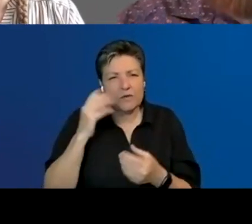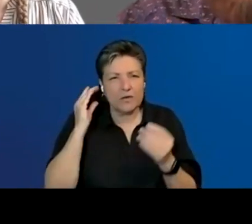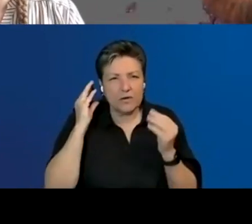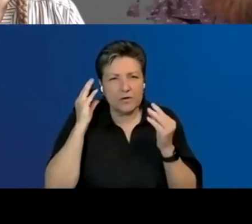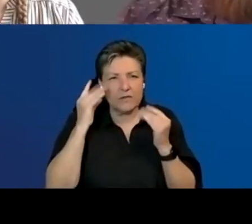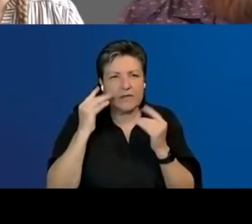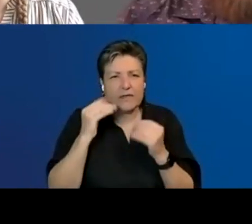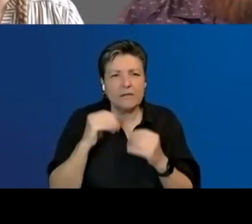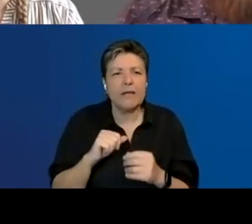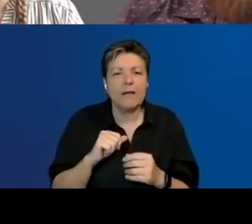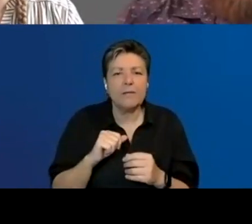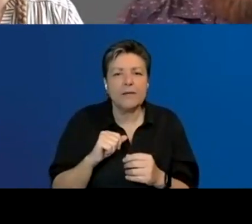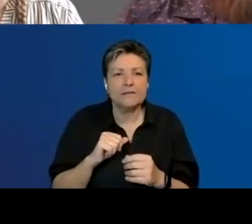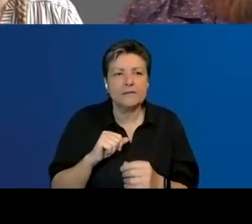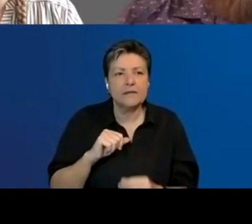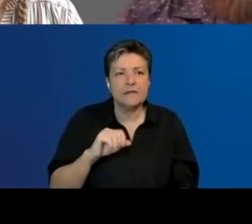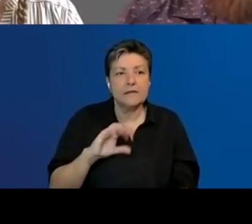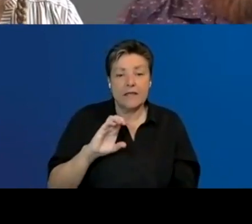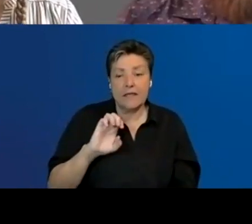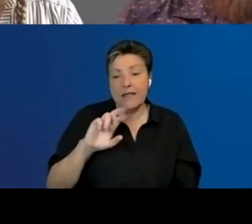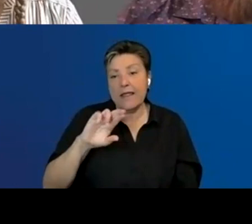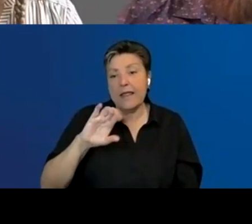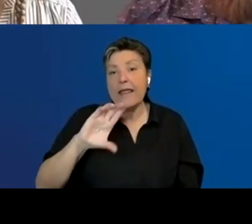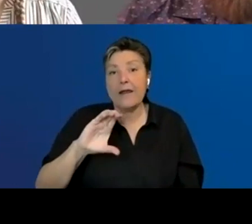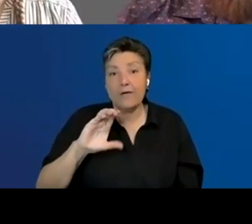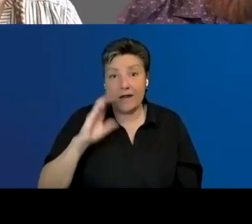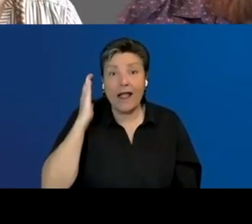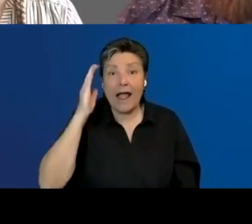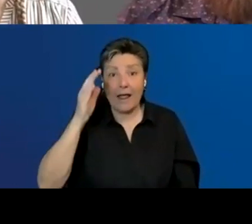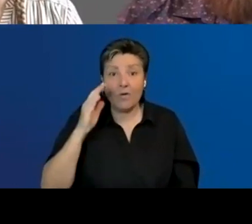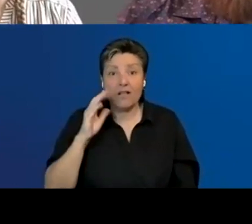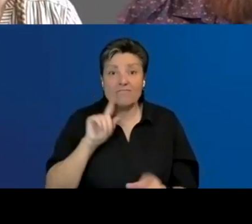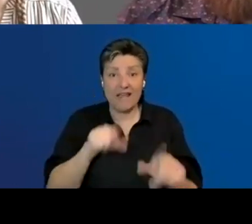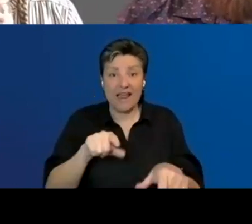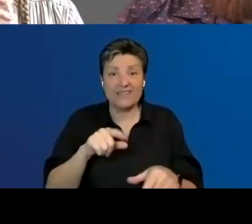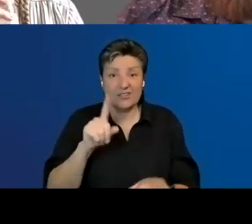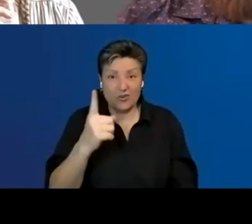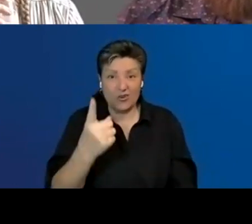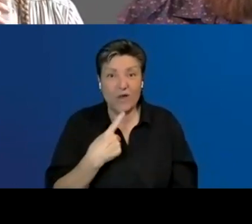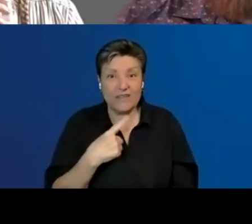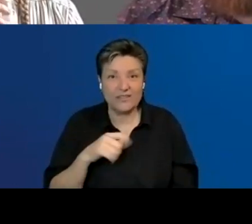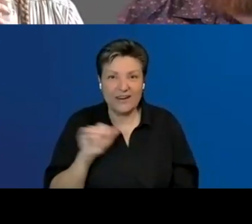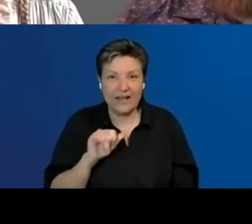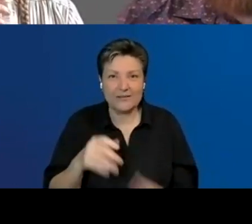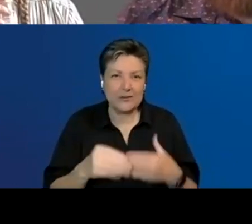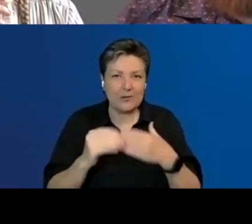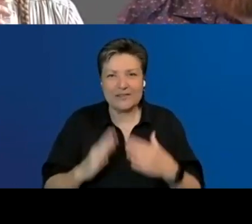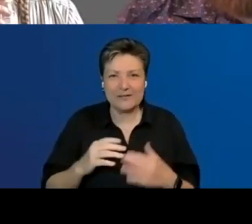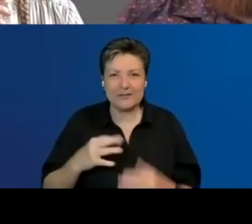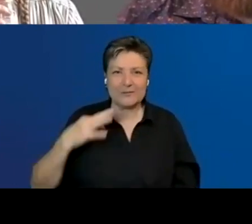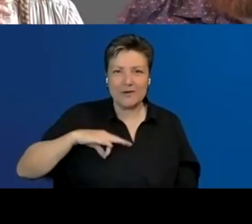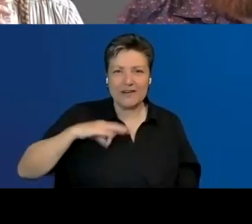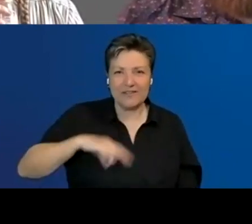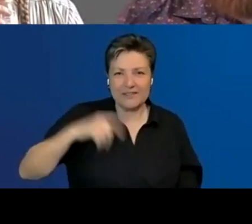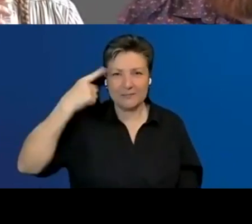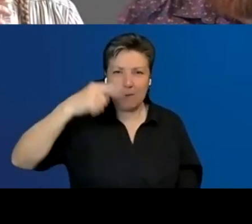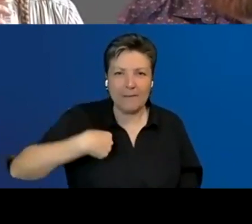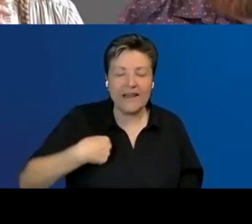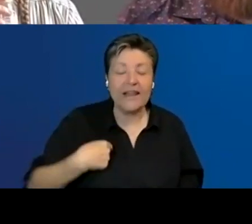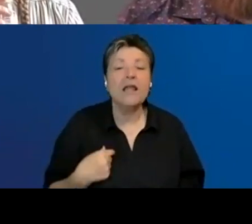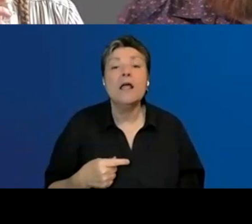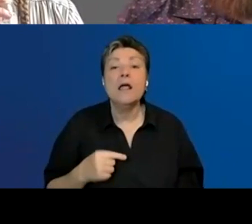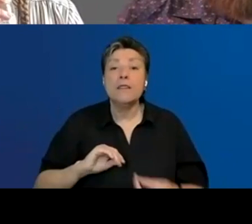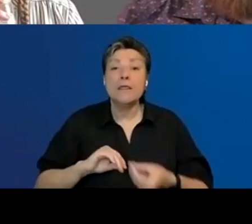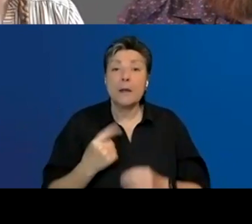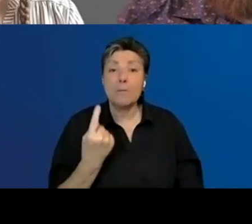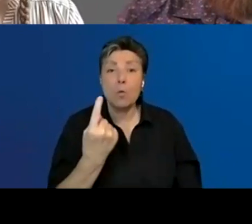I am also going to take the liberty of answering that question from my own perspective as moderator's privilege in this case. I think the number one, all